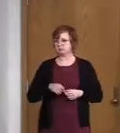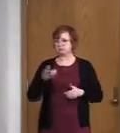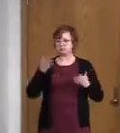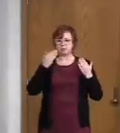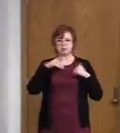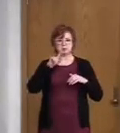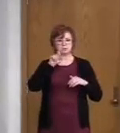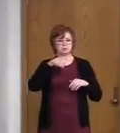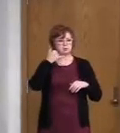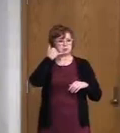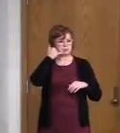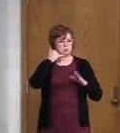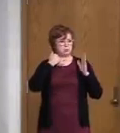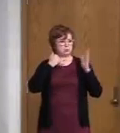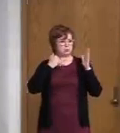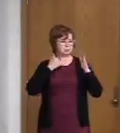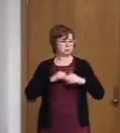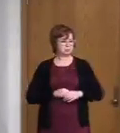Take our next question on the line.